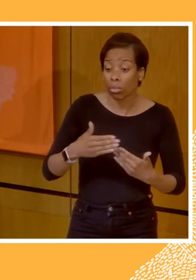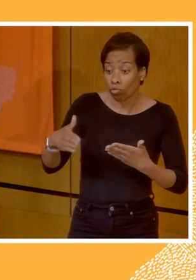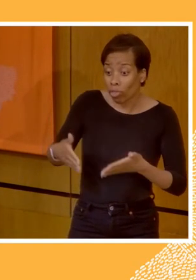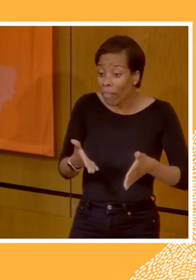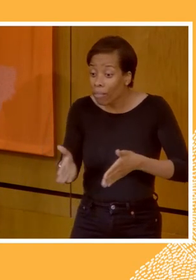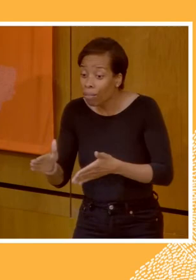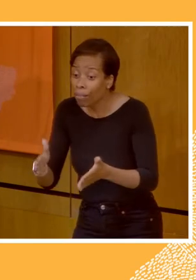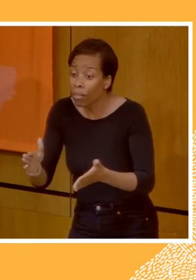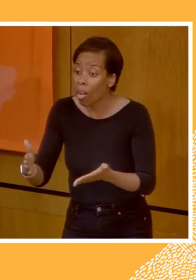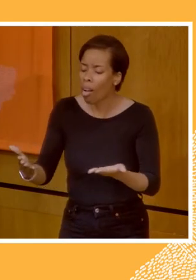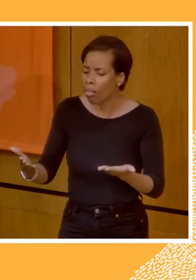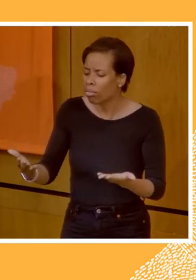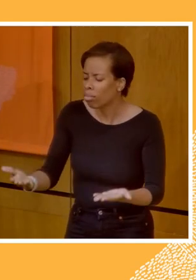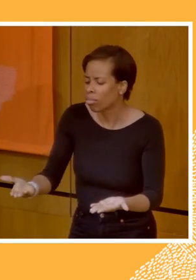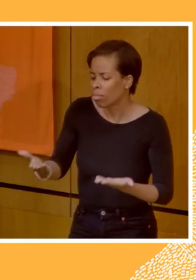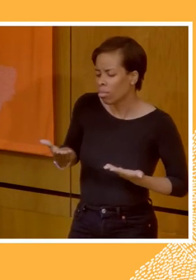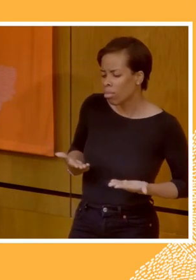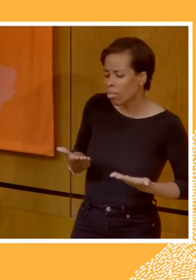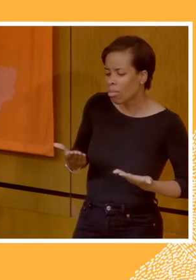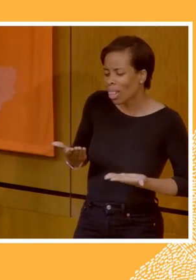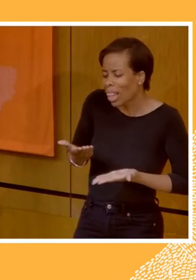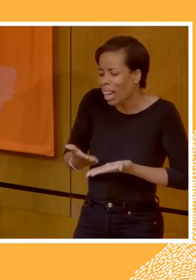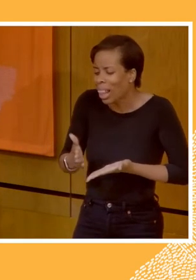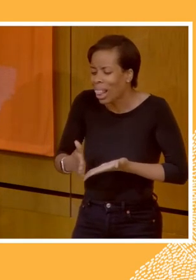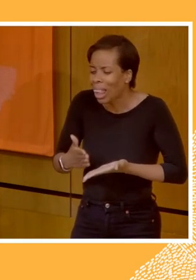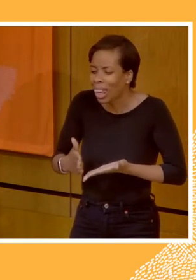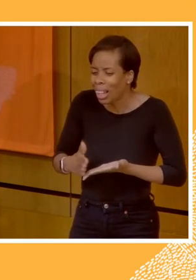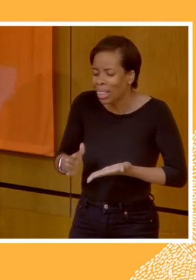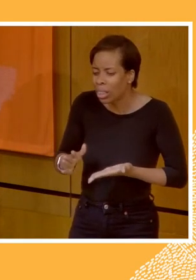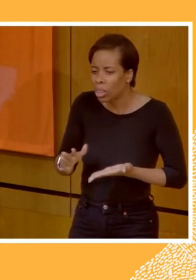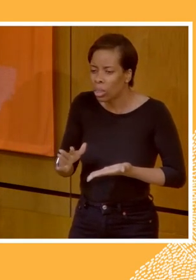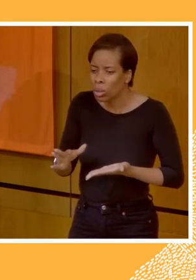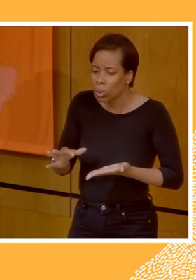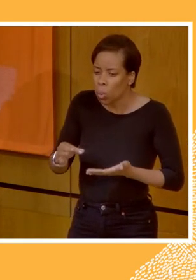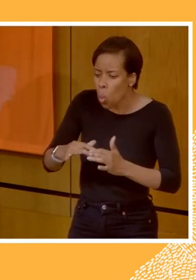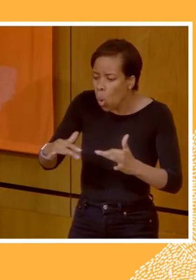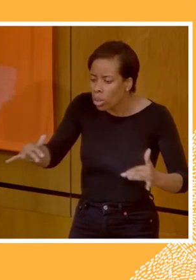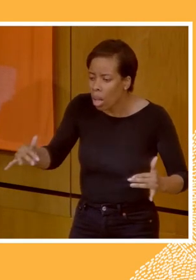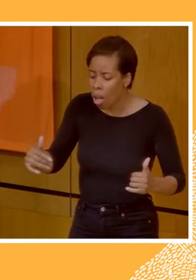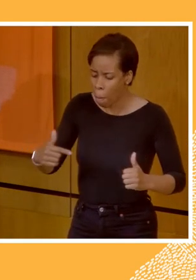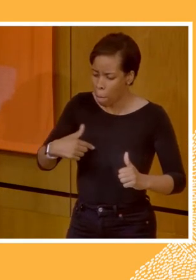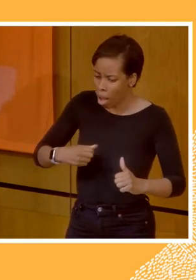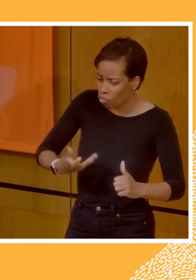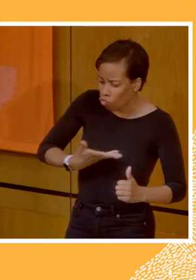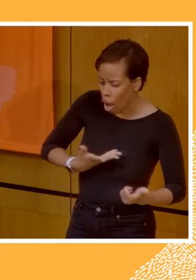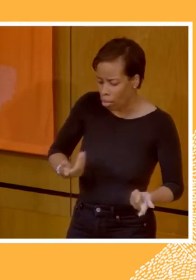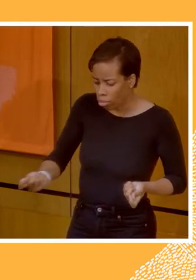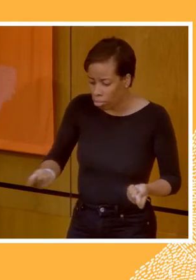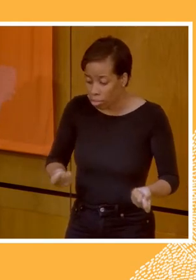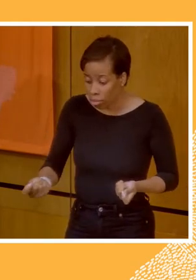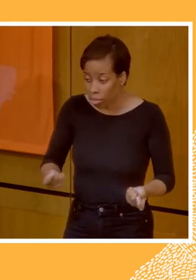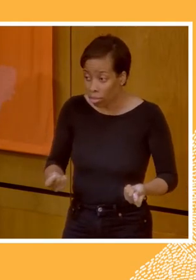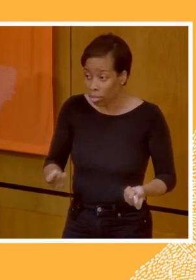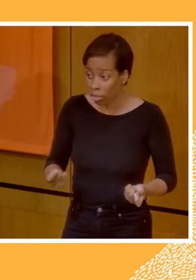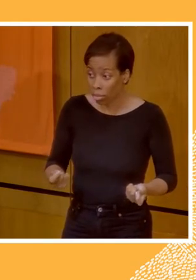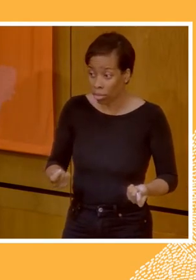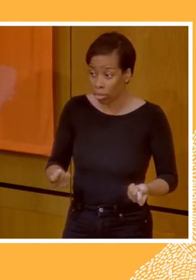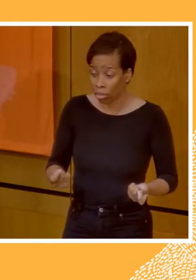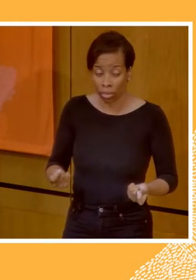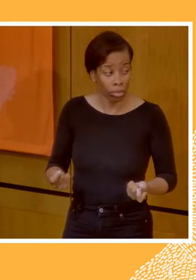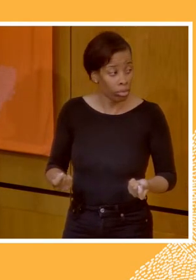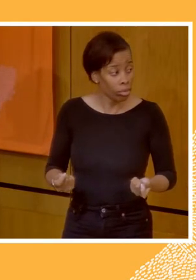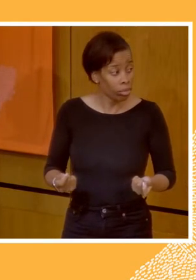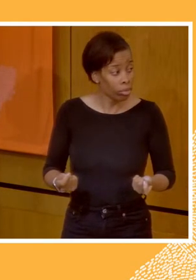got clean water, or it's also part of my life. And now says, now why? It's because I'm no